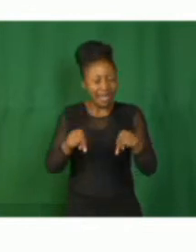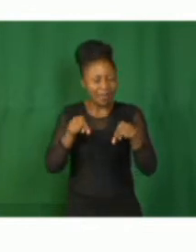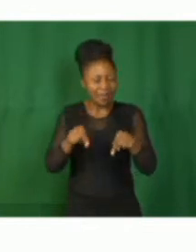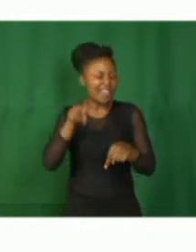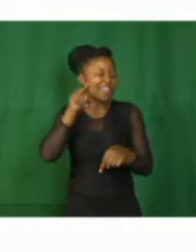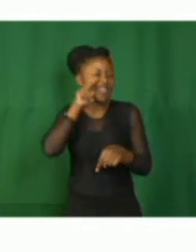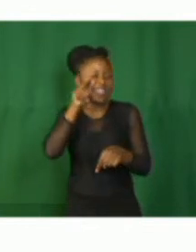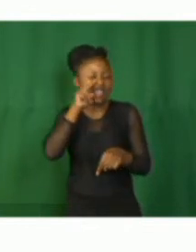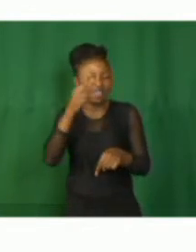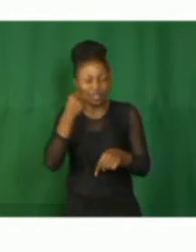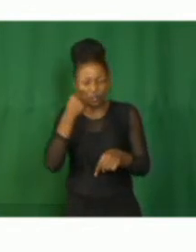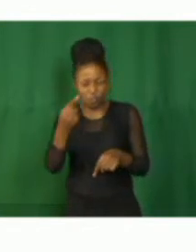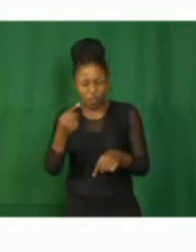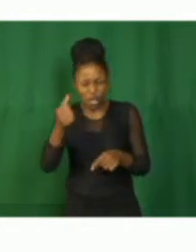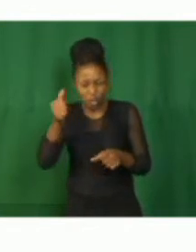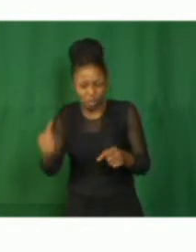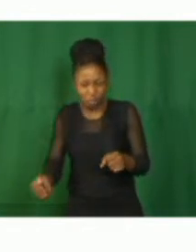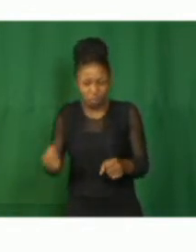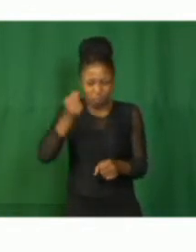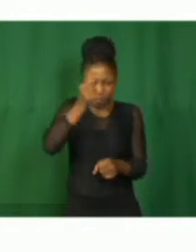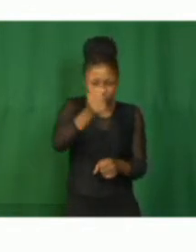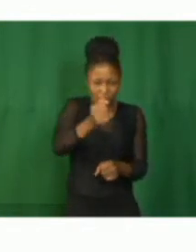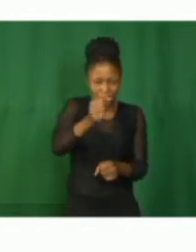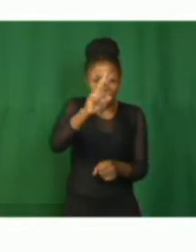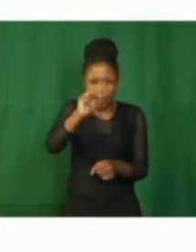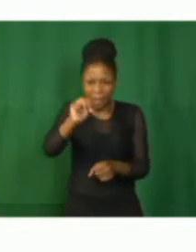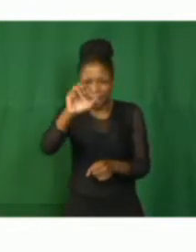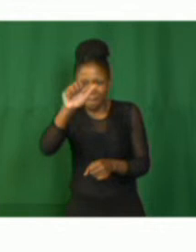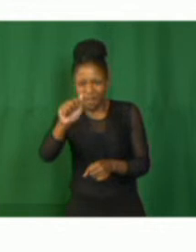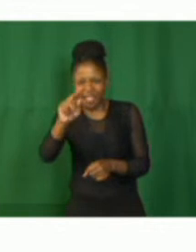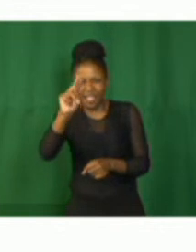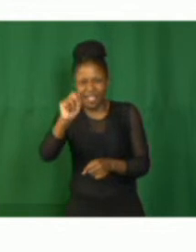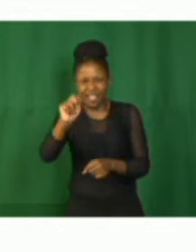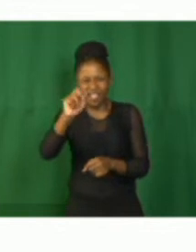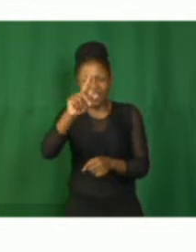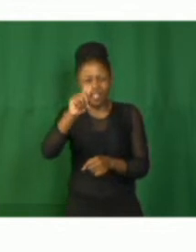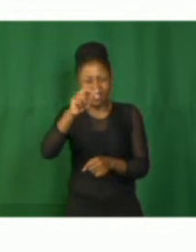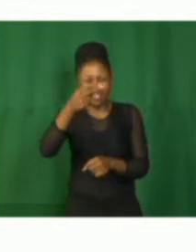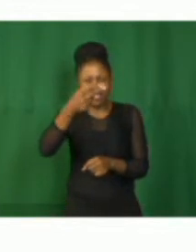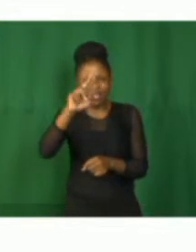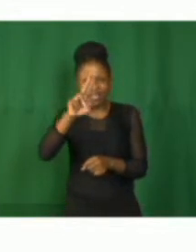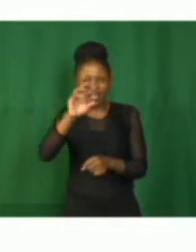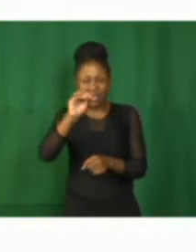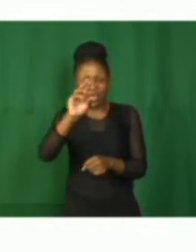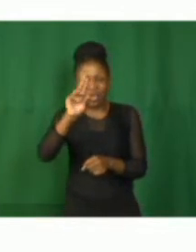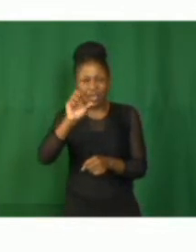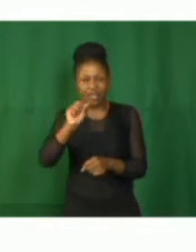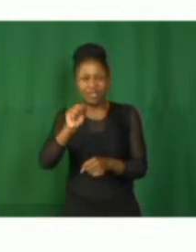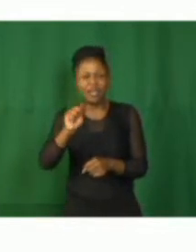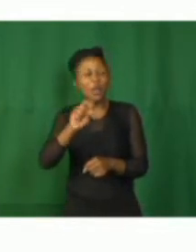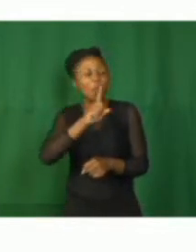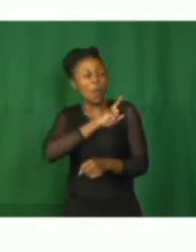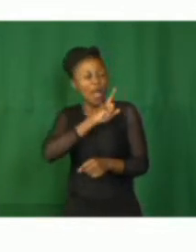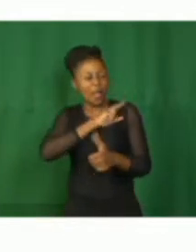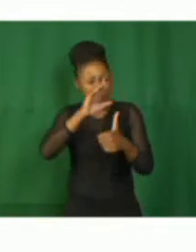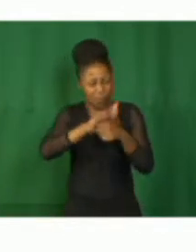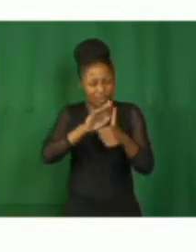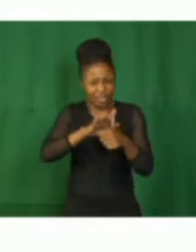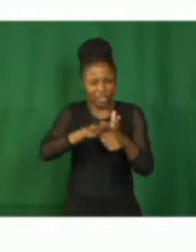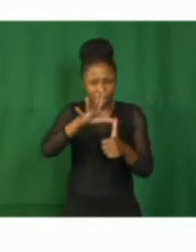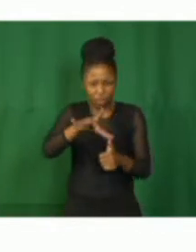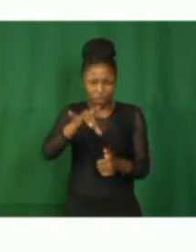of Matthias. Secondly, explain the importance of choosing Matthias.